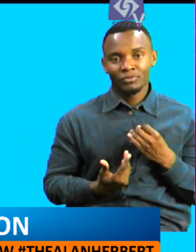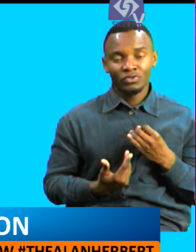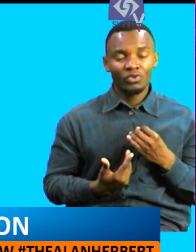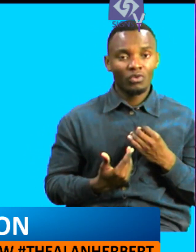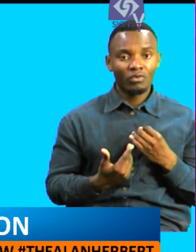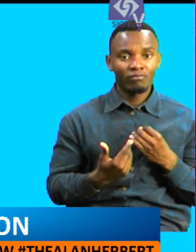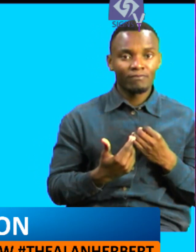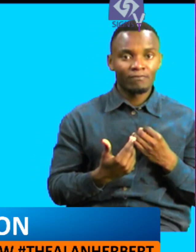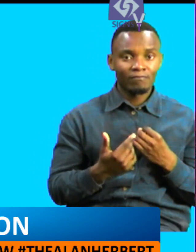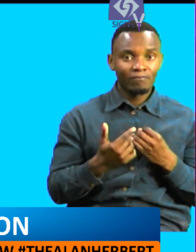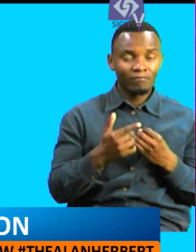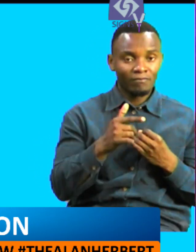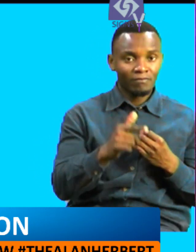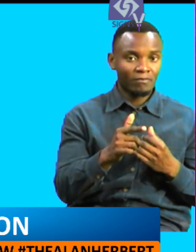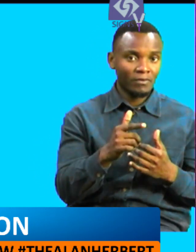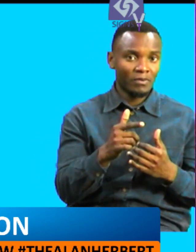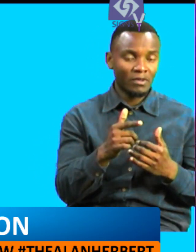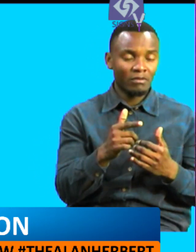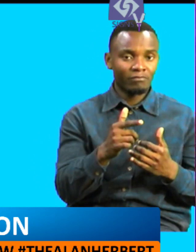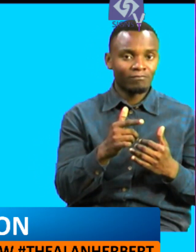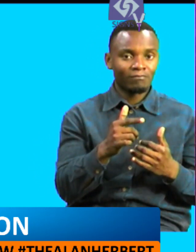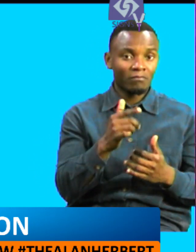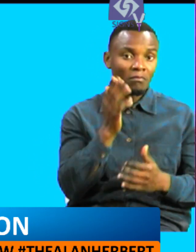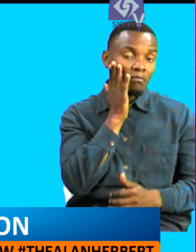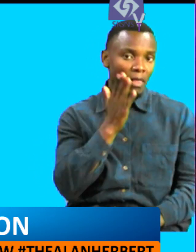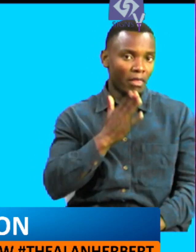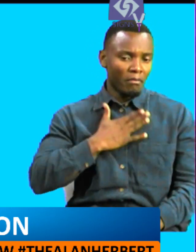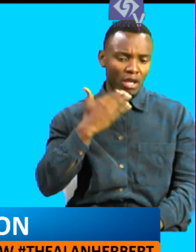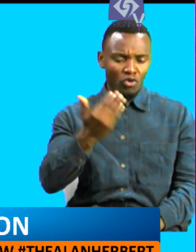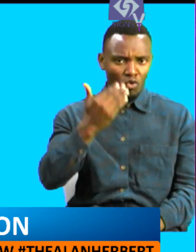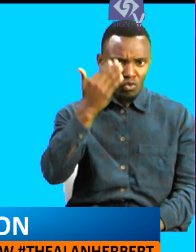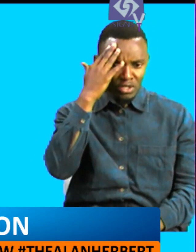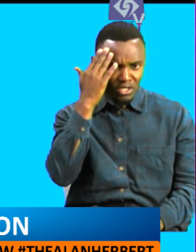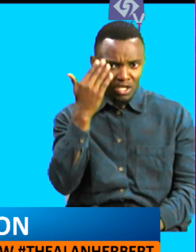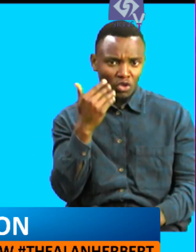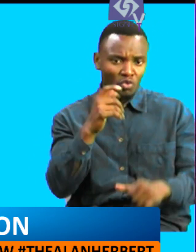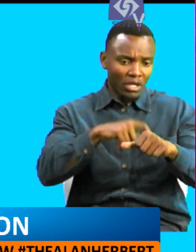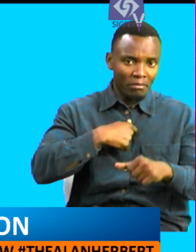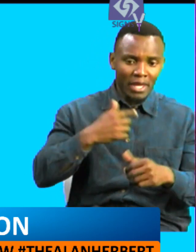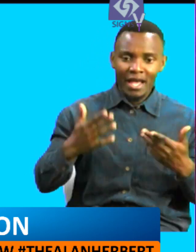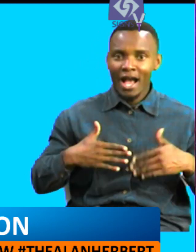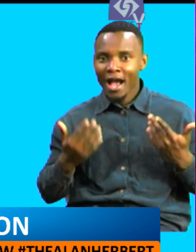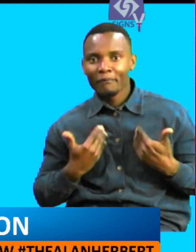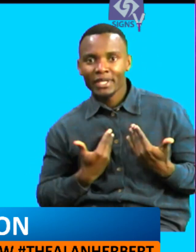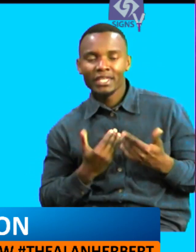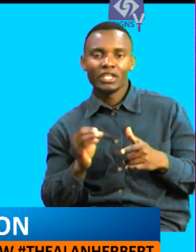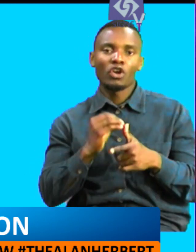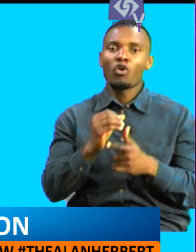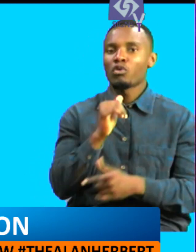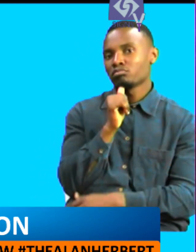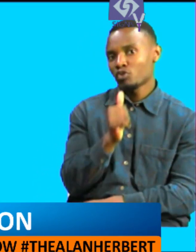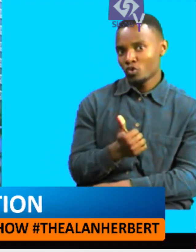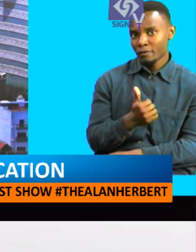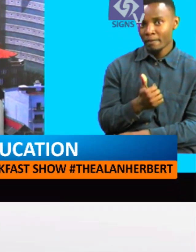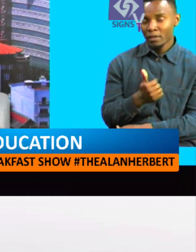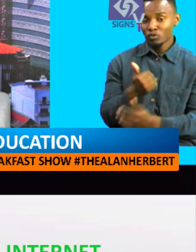is close to you will know whether you are happy or not. So for